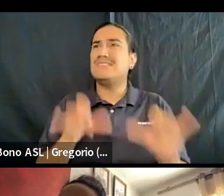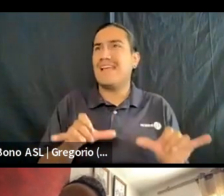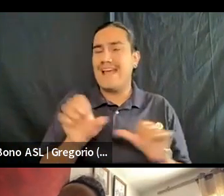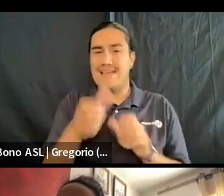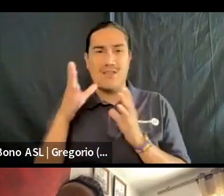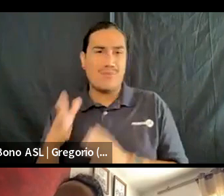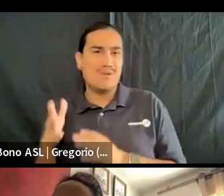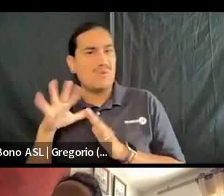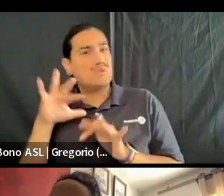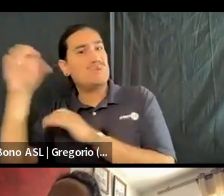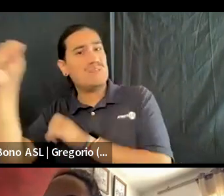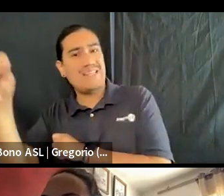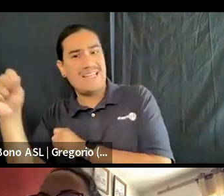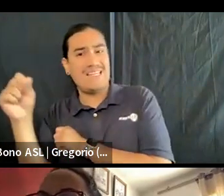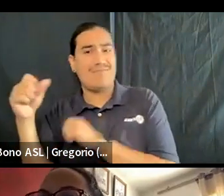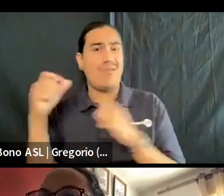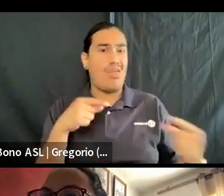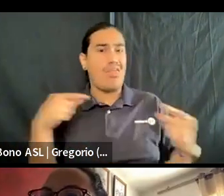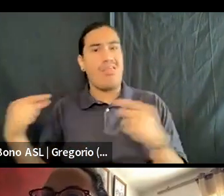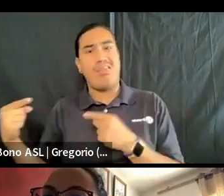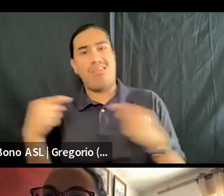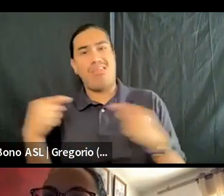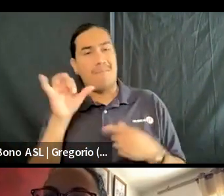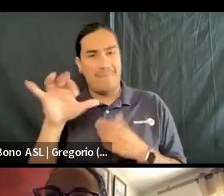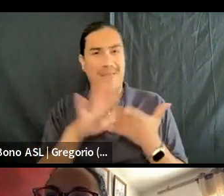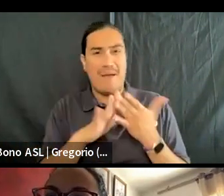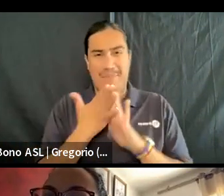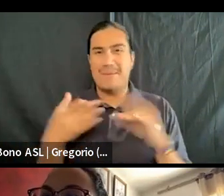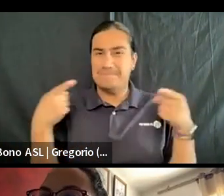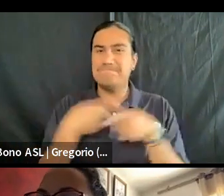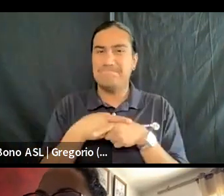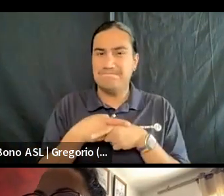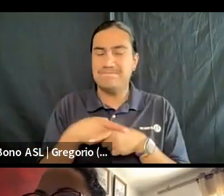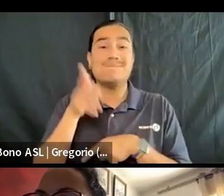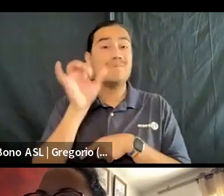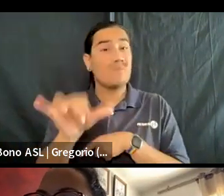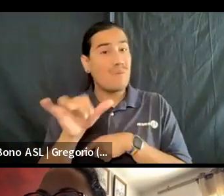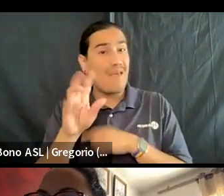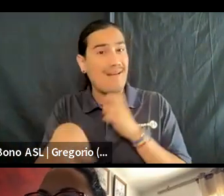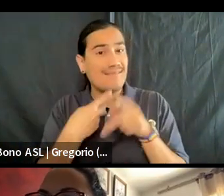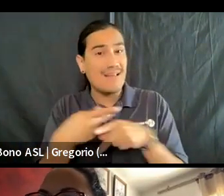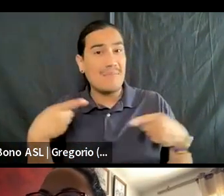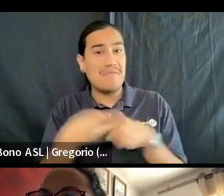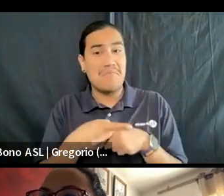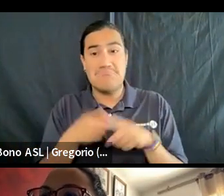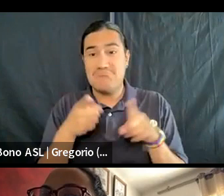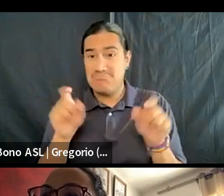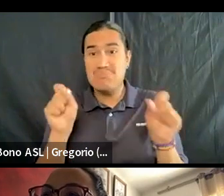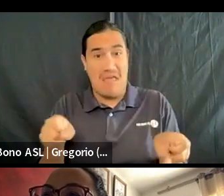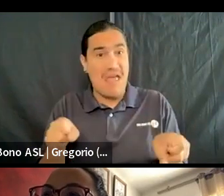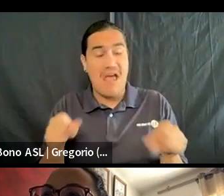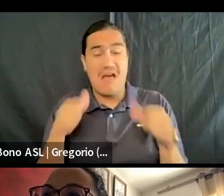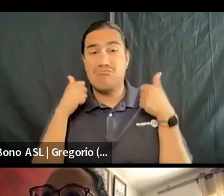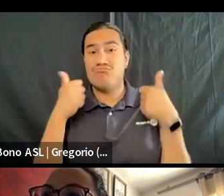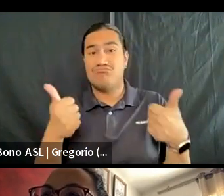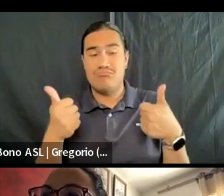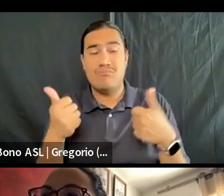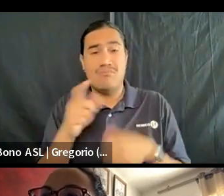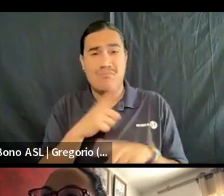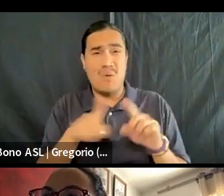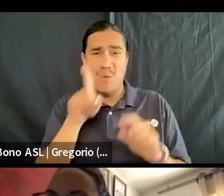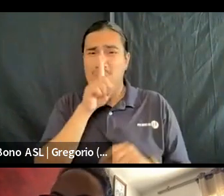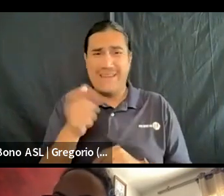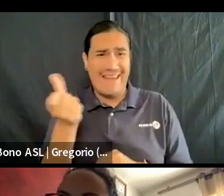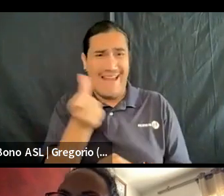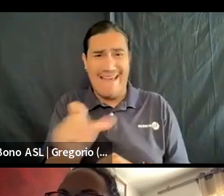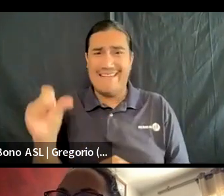wants to stay, right? And that becomes a conflict. So that conflict, I give, you can have it, but it could be any other conflicts